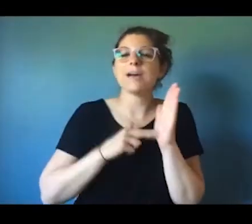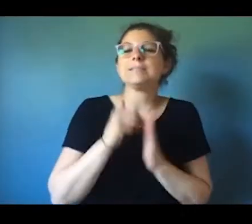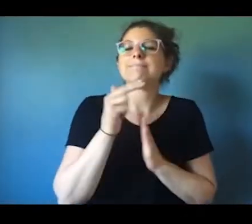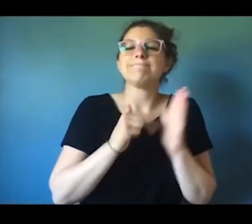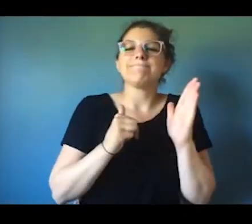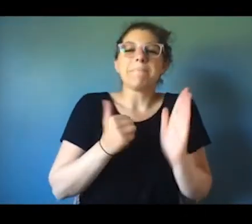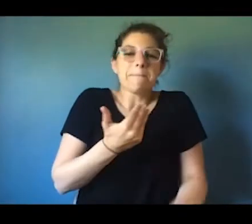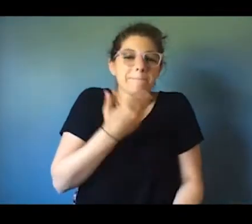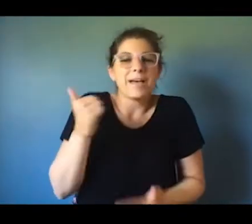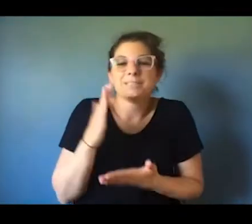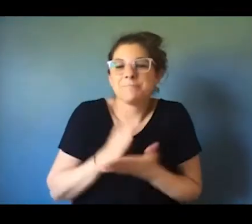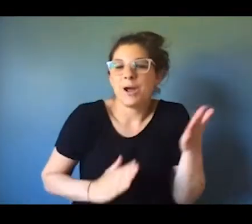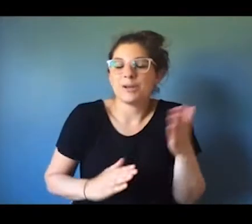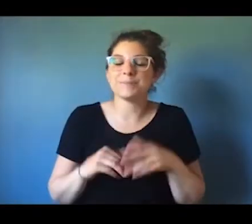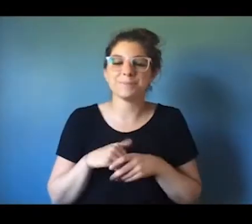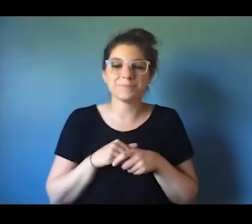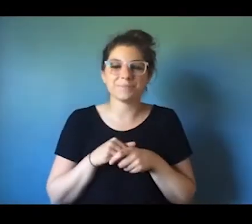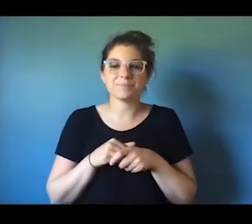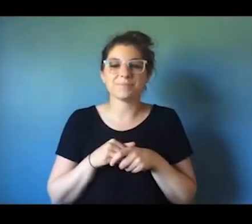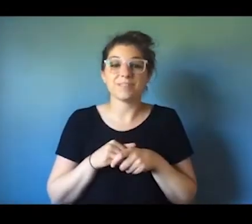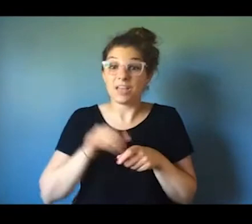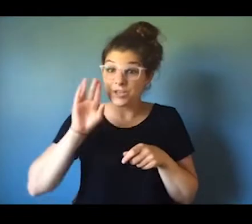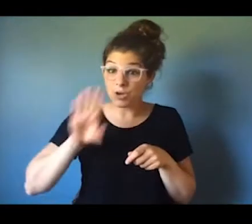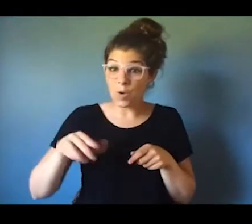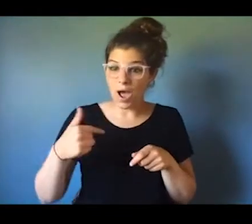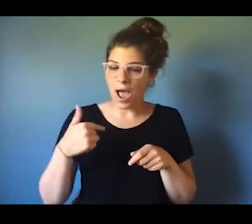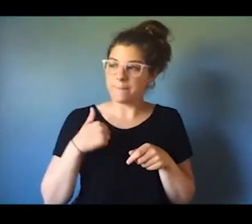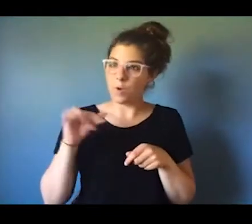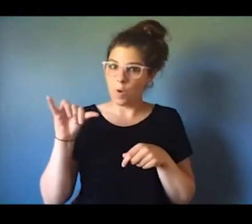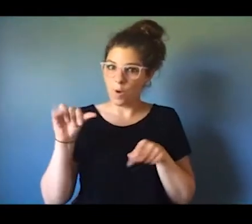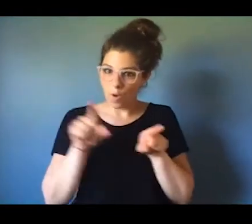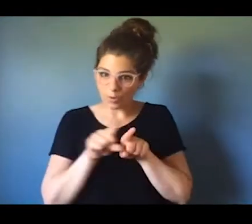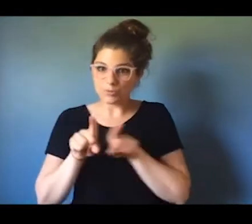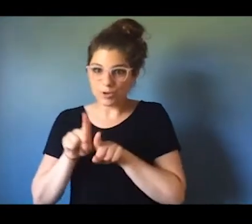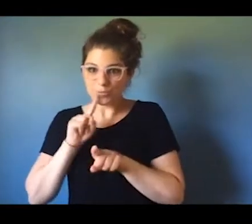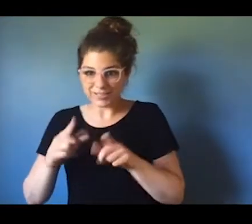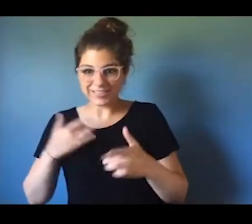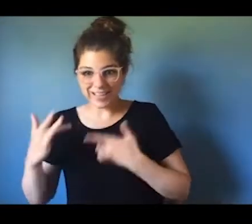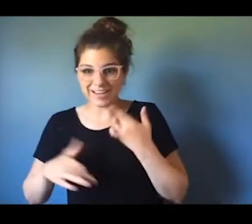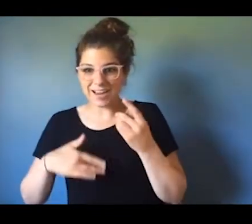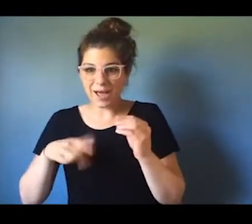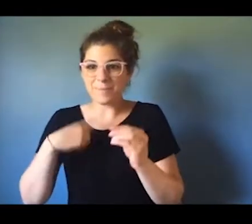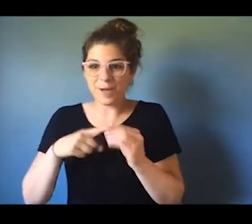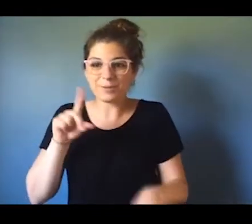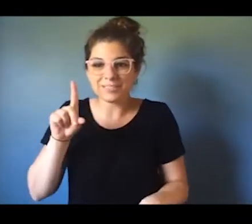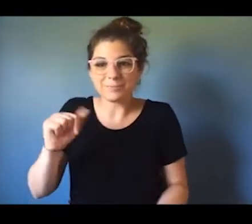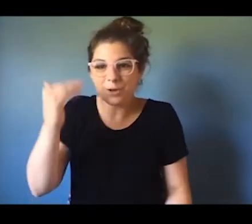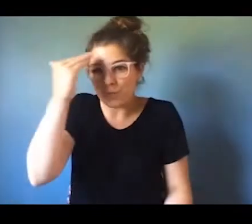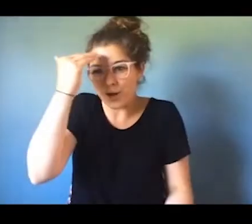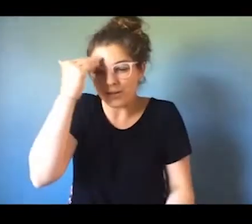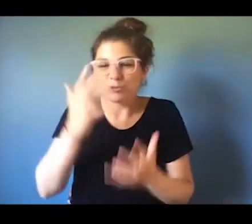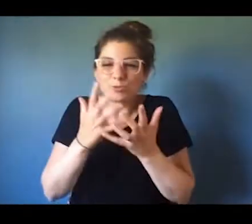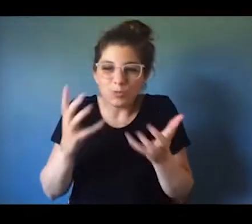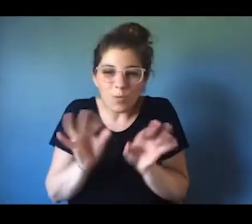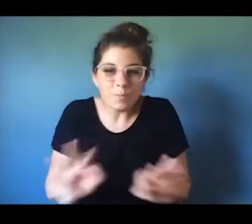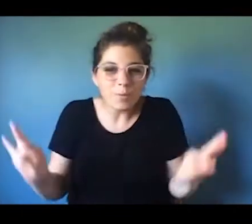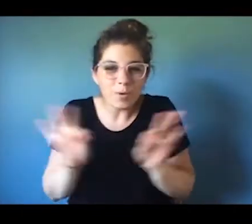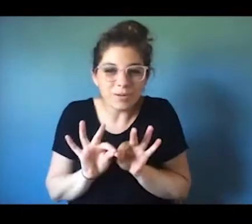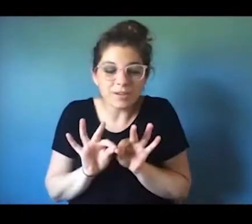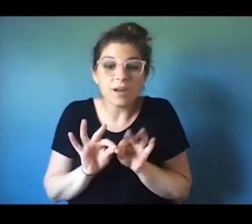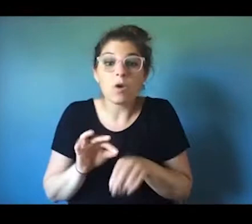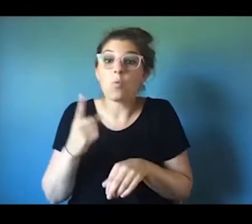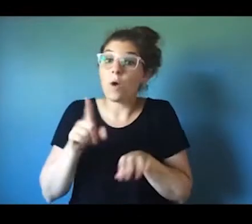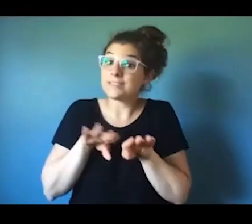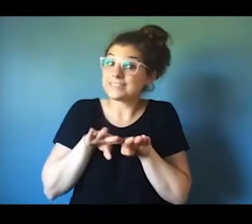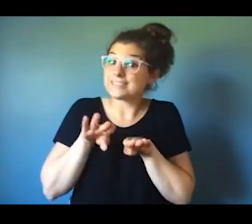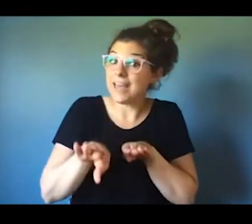excited. The putting the first brush strokes down is just the best part. And I'm equally excited about